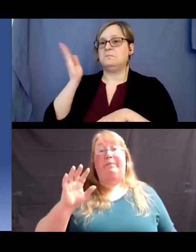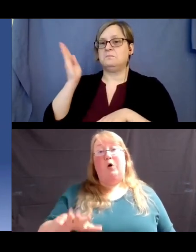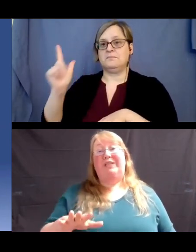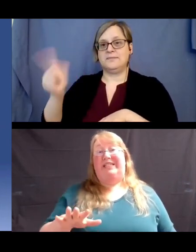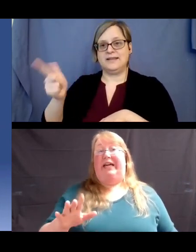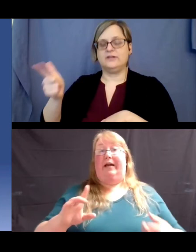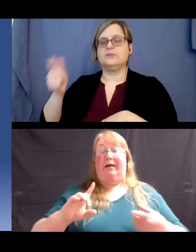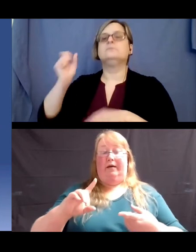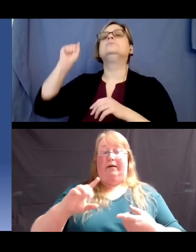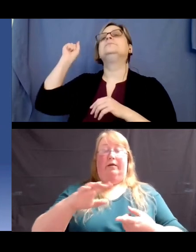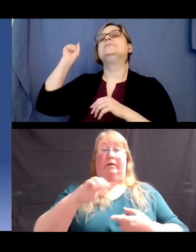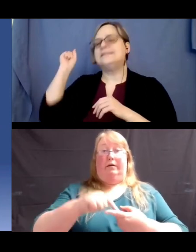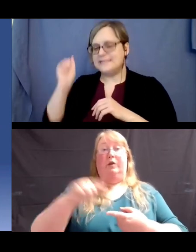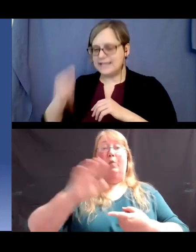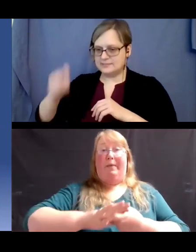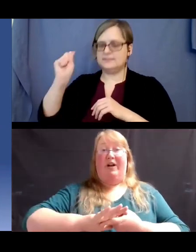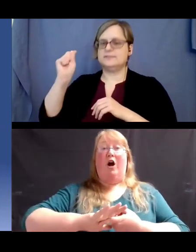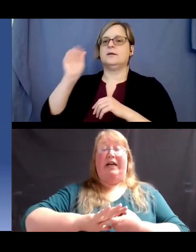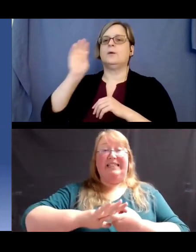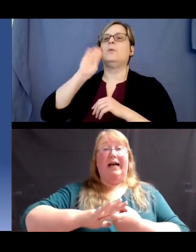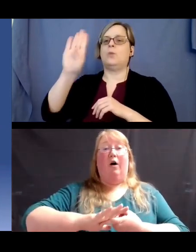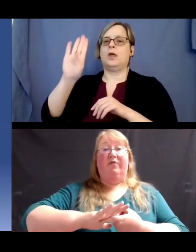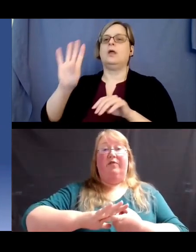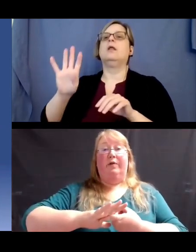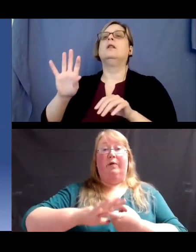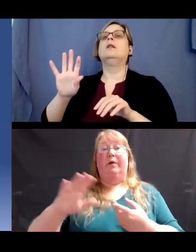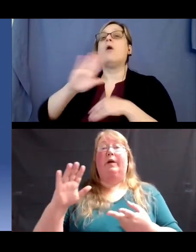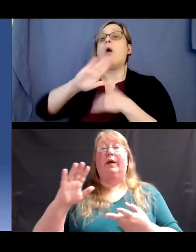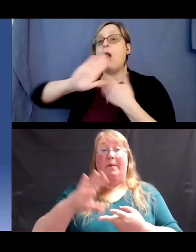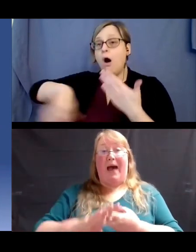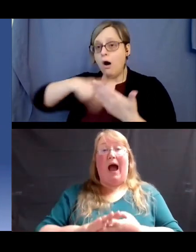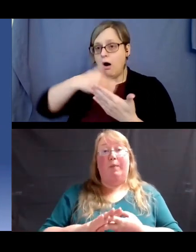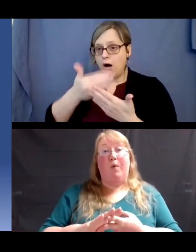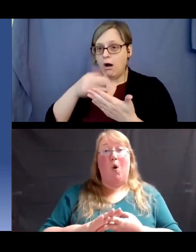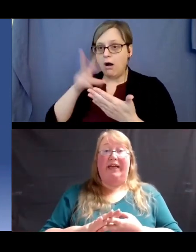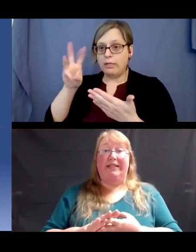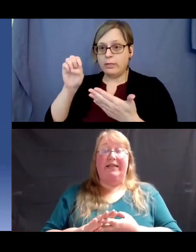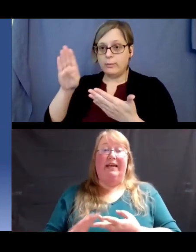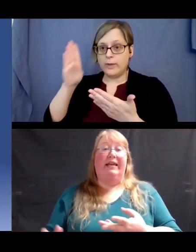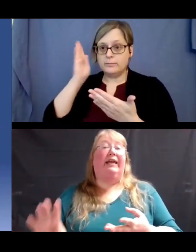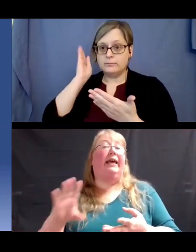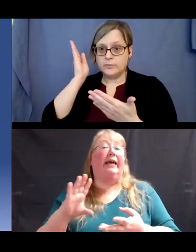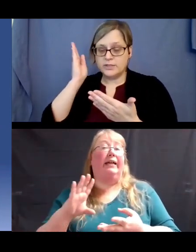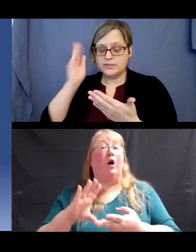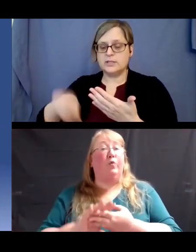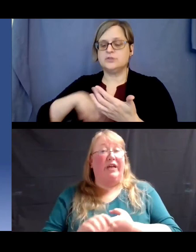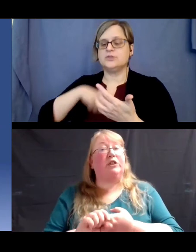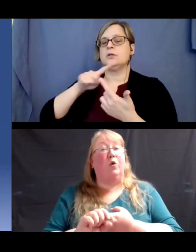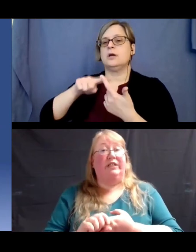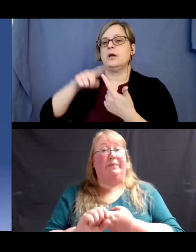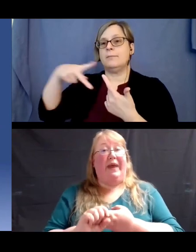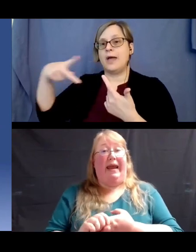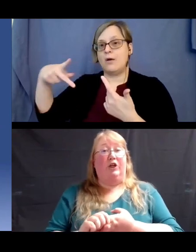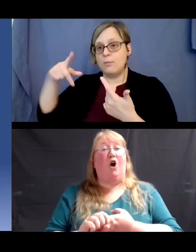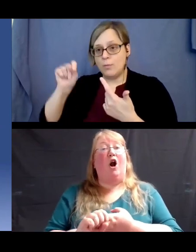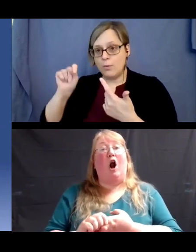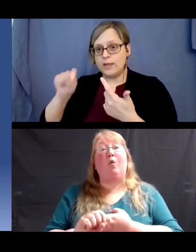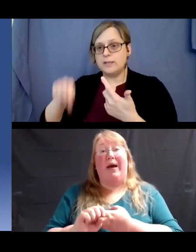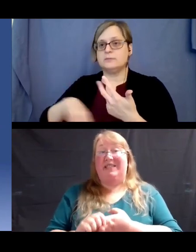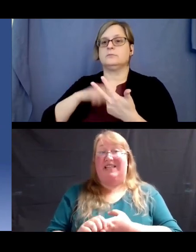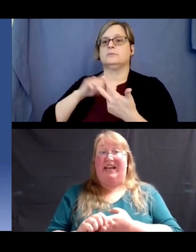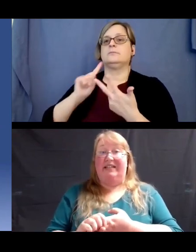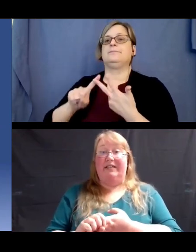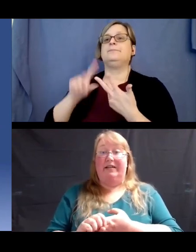to be posting the webinar itself, the PowerPoint, and a resource page on